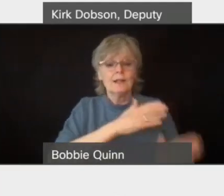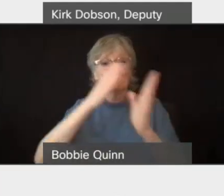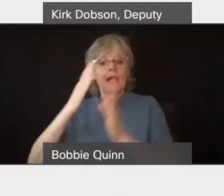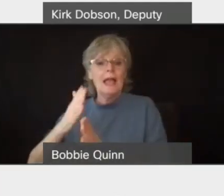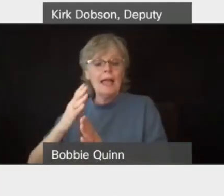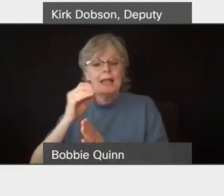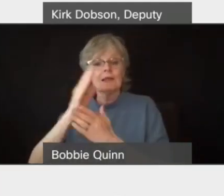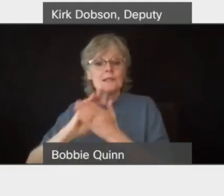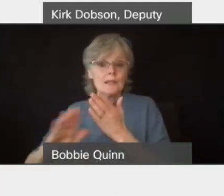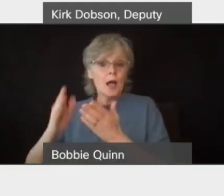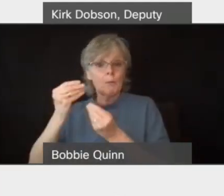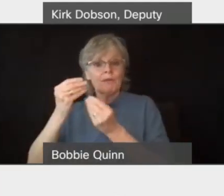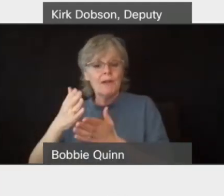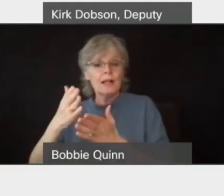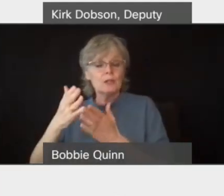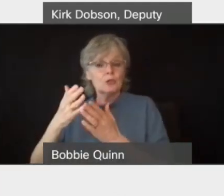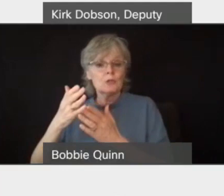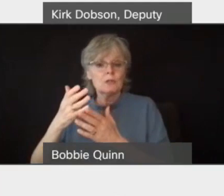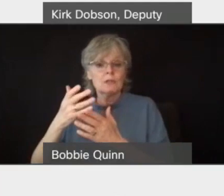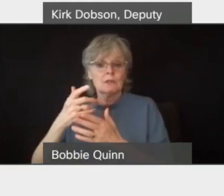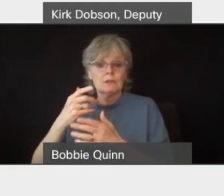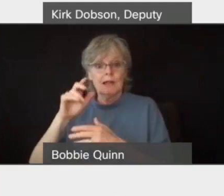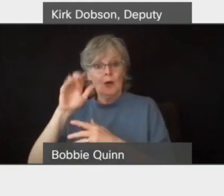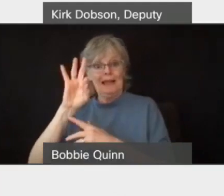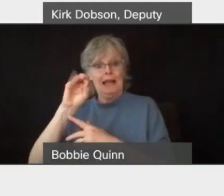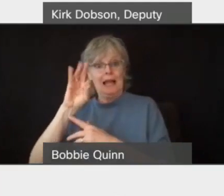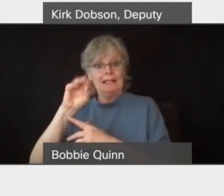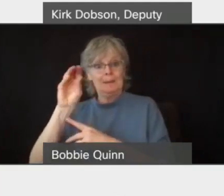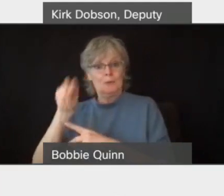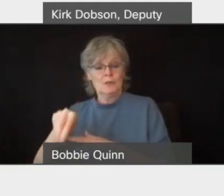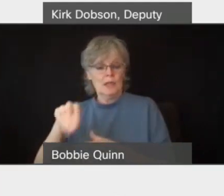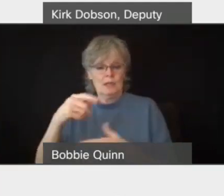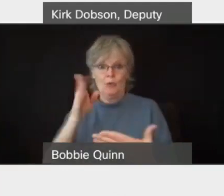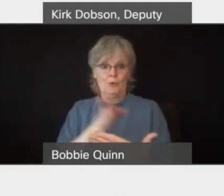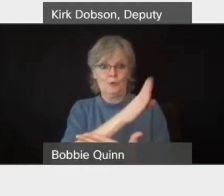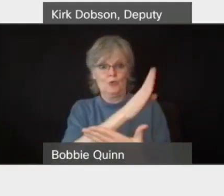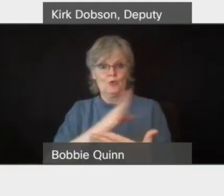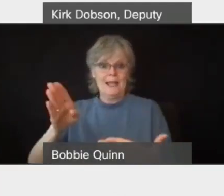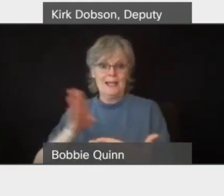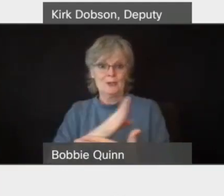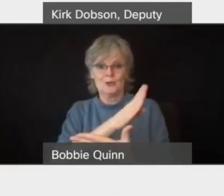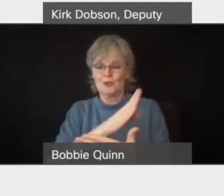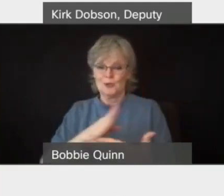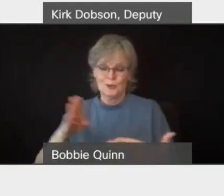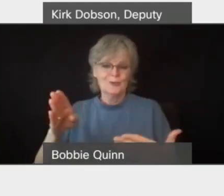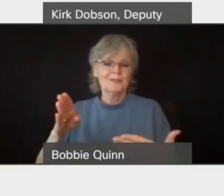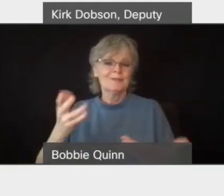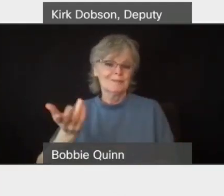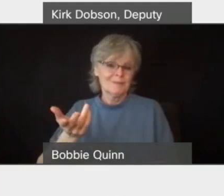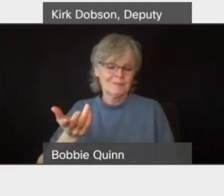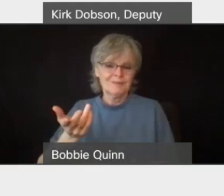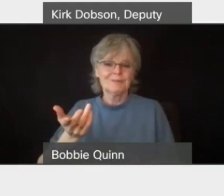providers that are at about 90%. And so, there's a whole range